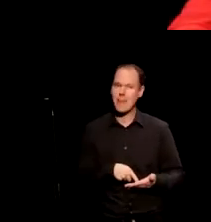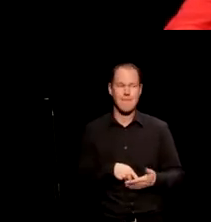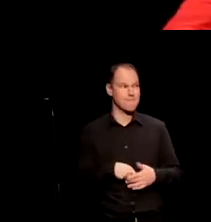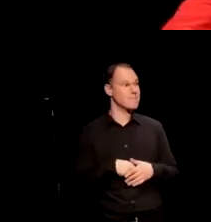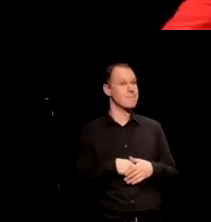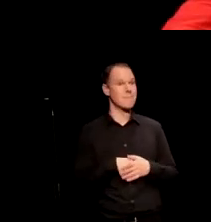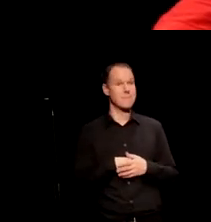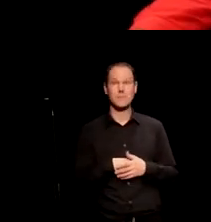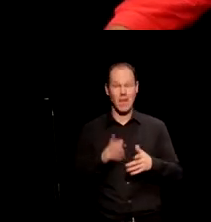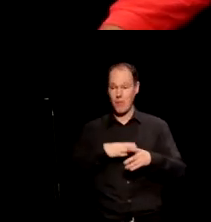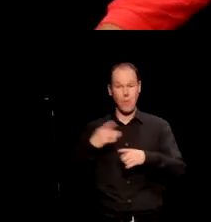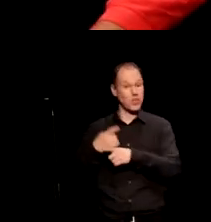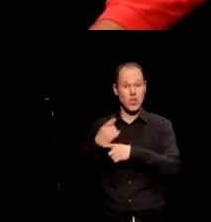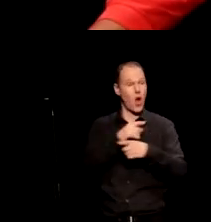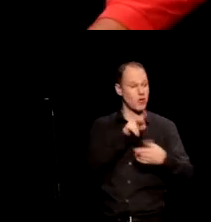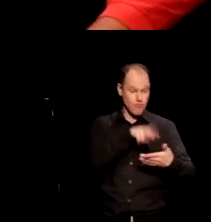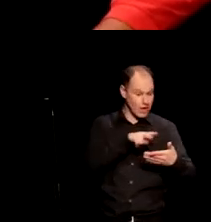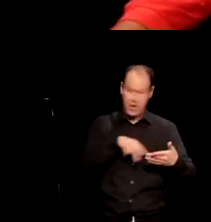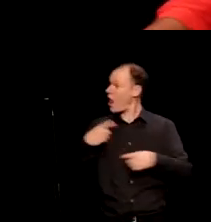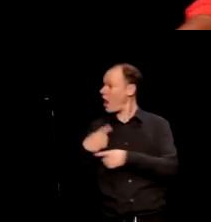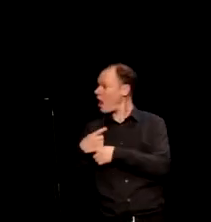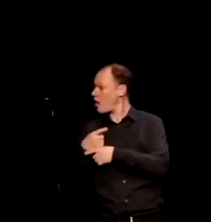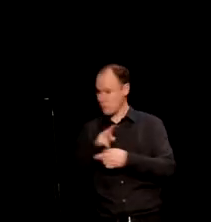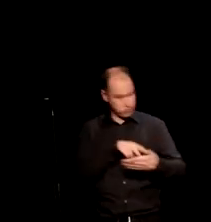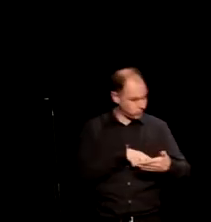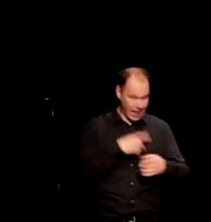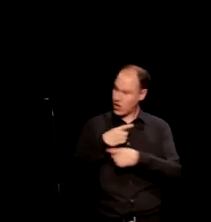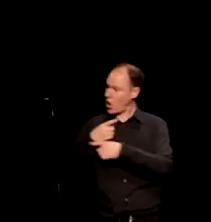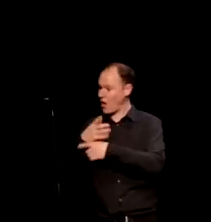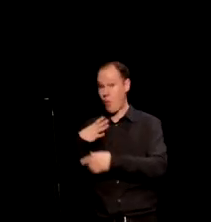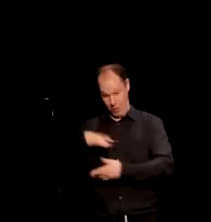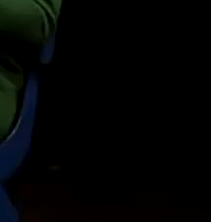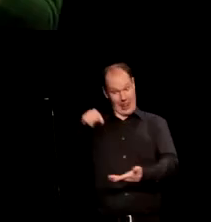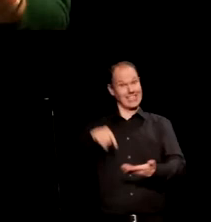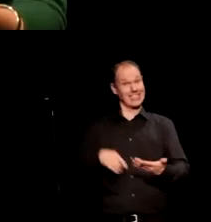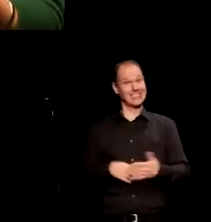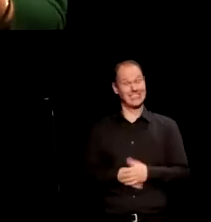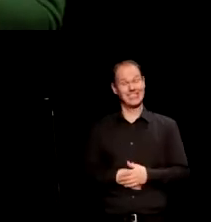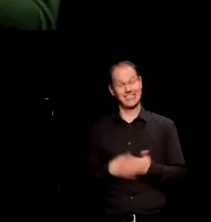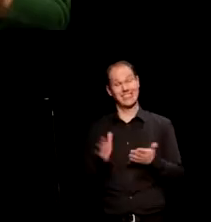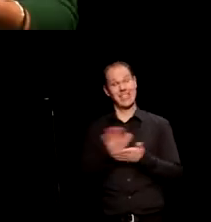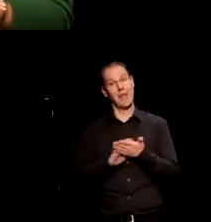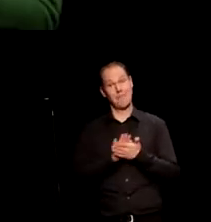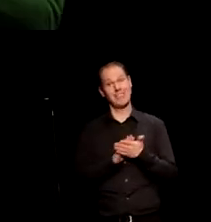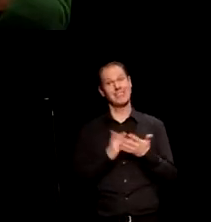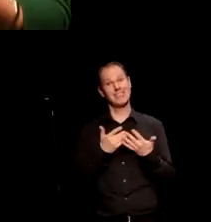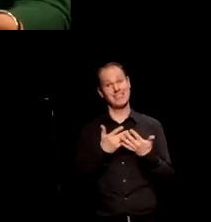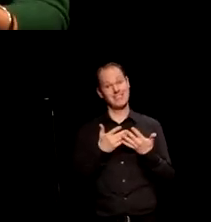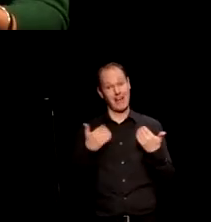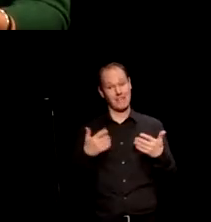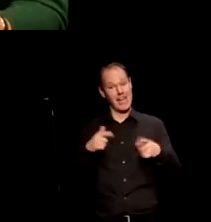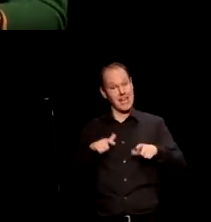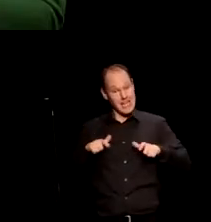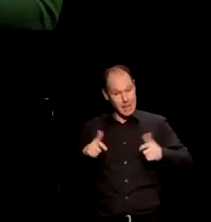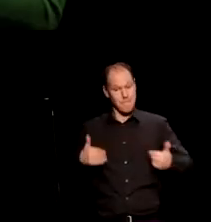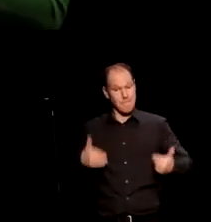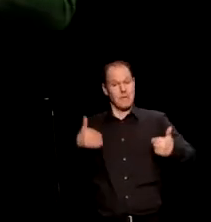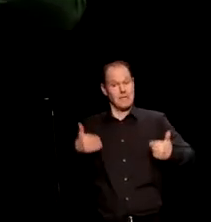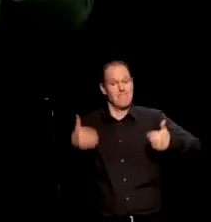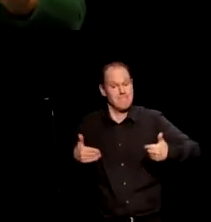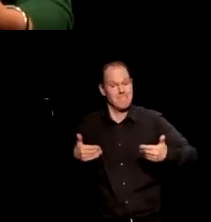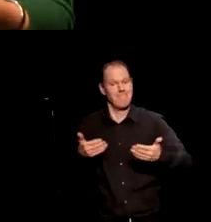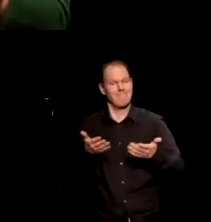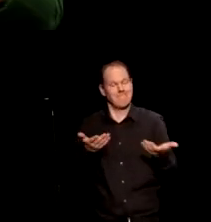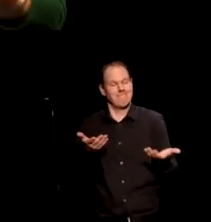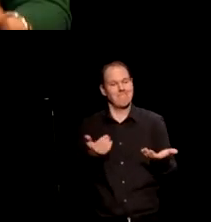there was talking, which was what we wanted, you know. And so I think there's a lot of things that we need to keep pushing the boundaries and to keep thinking about, you